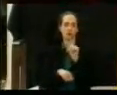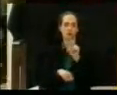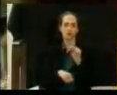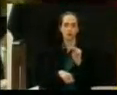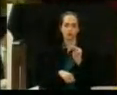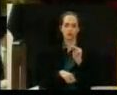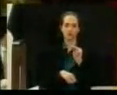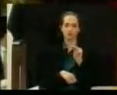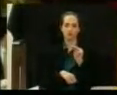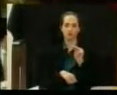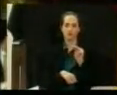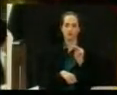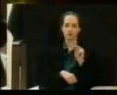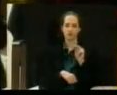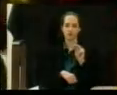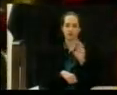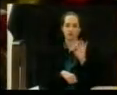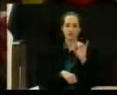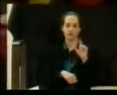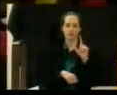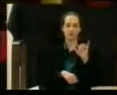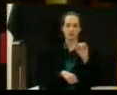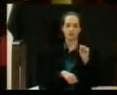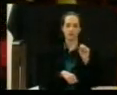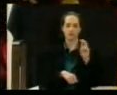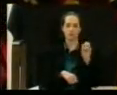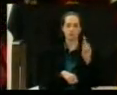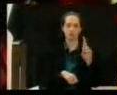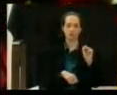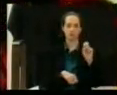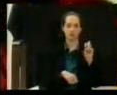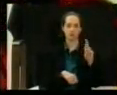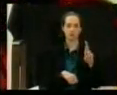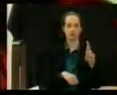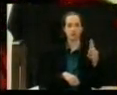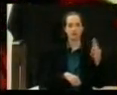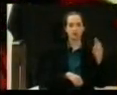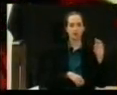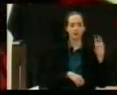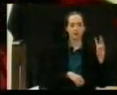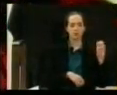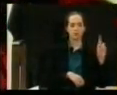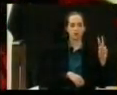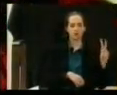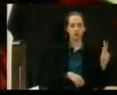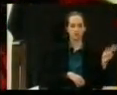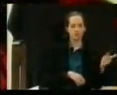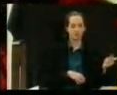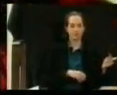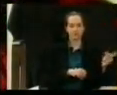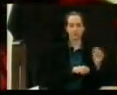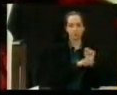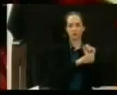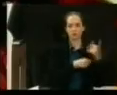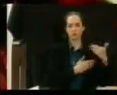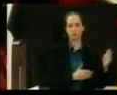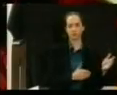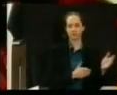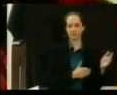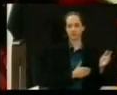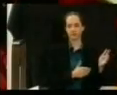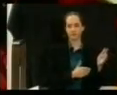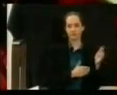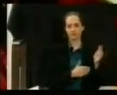introduce Phyllis Warner and Sherry York that are in our workroom, which